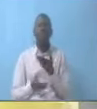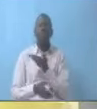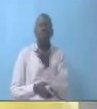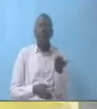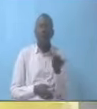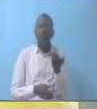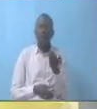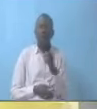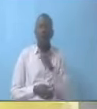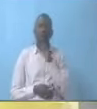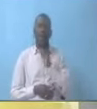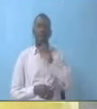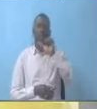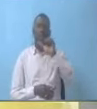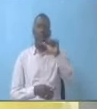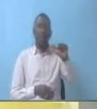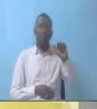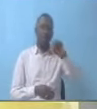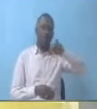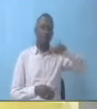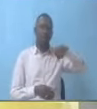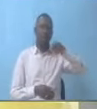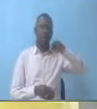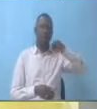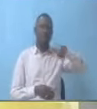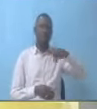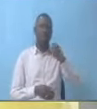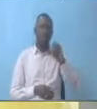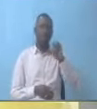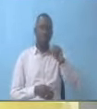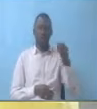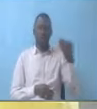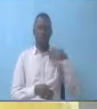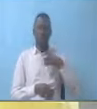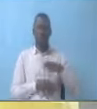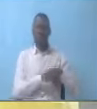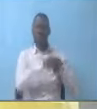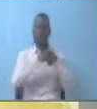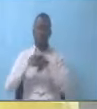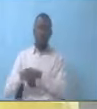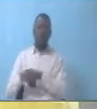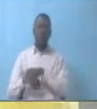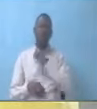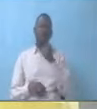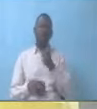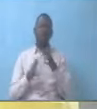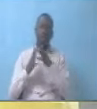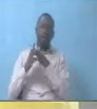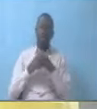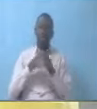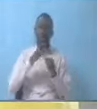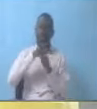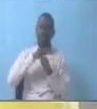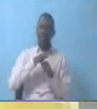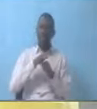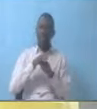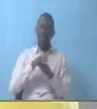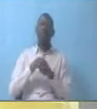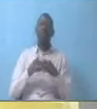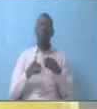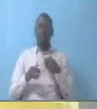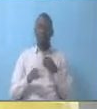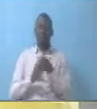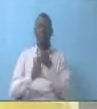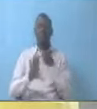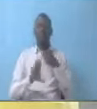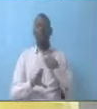for me. The American Embassy offered me protection. Because they